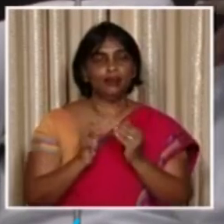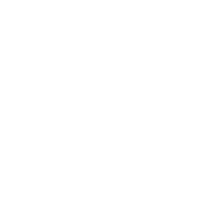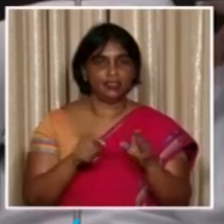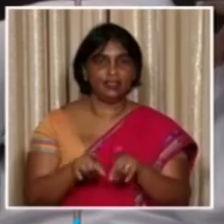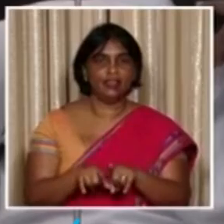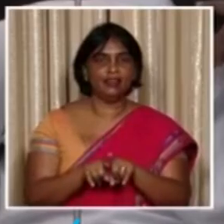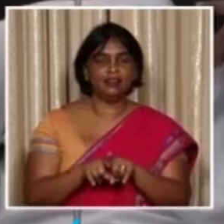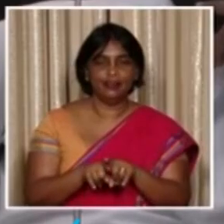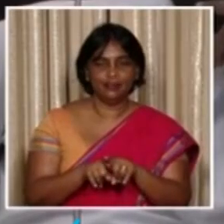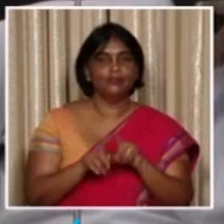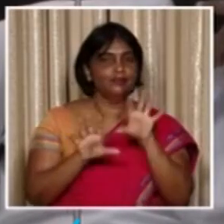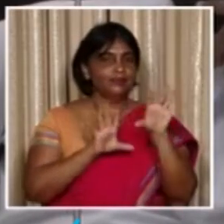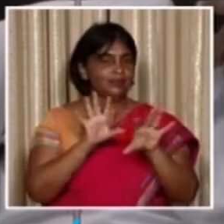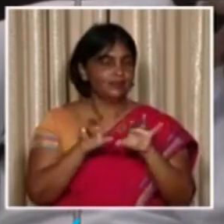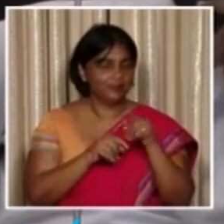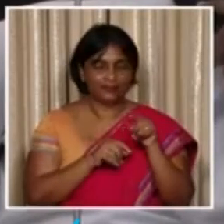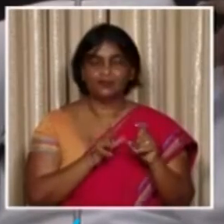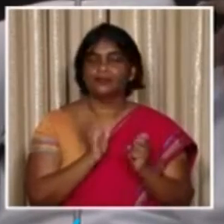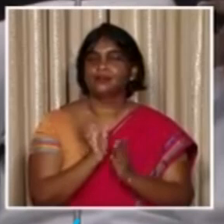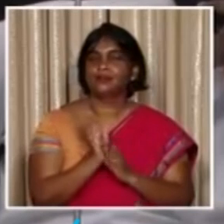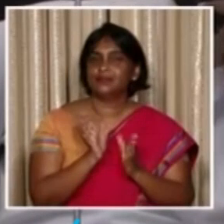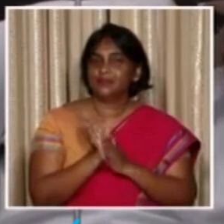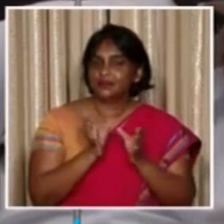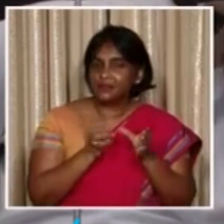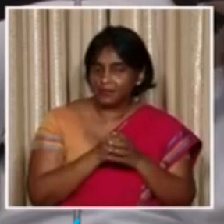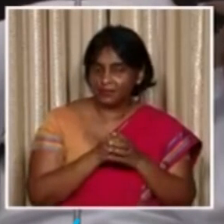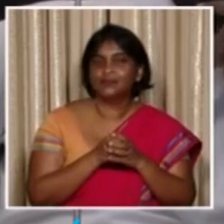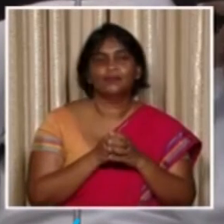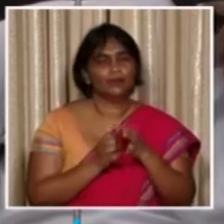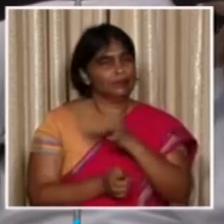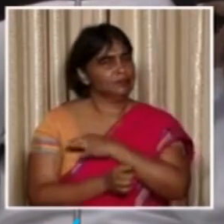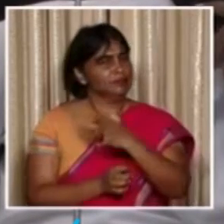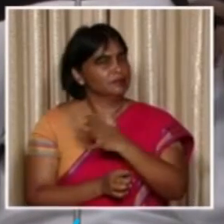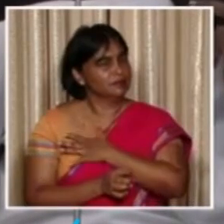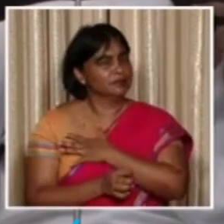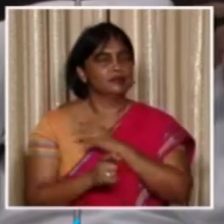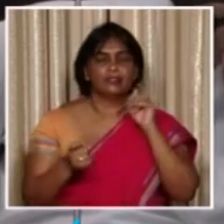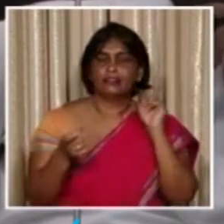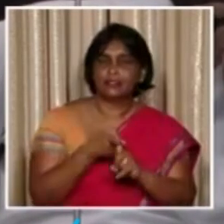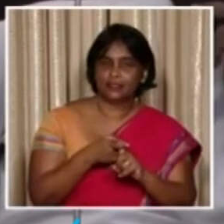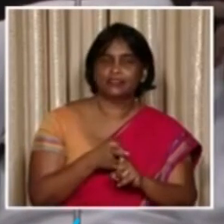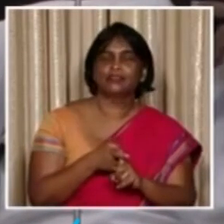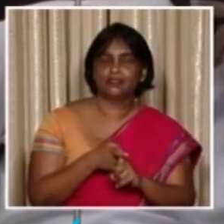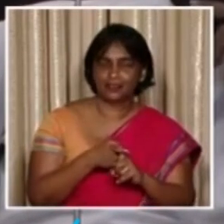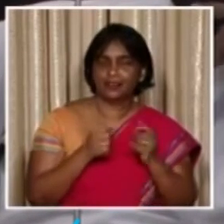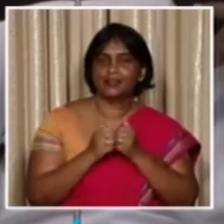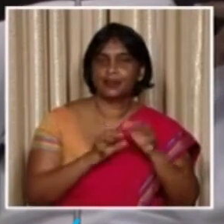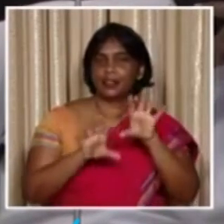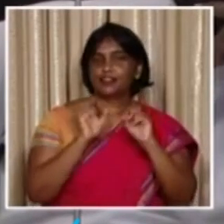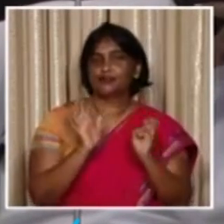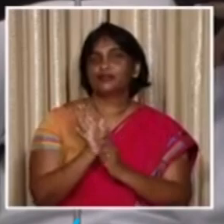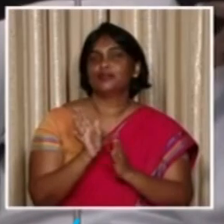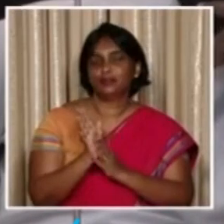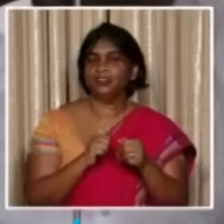committee there are few people who have hatred towards me if the committee will be appointed according to the order paper The chair and the members will be appointed by the